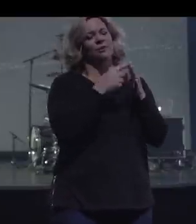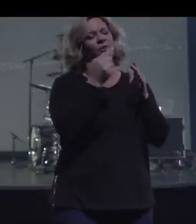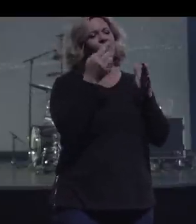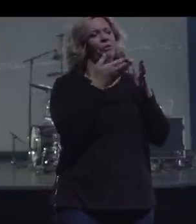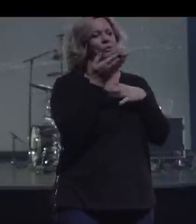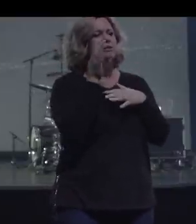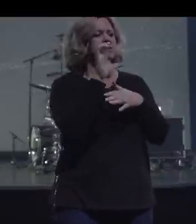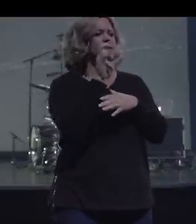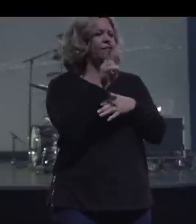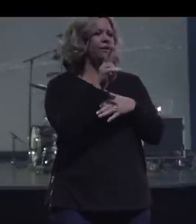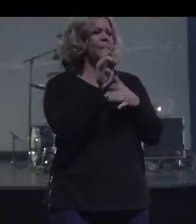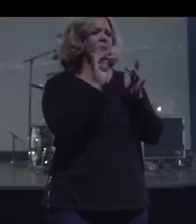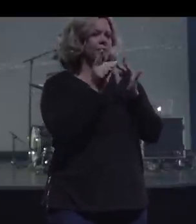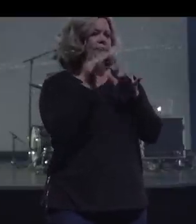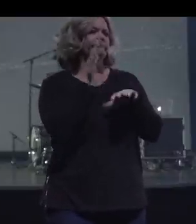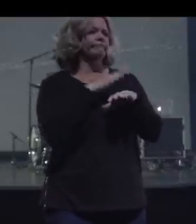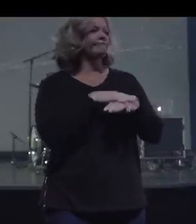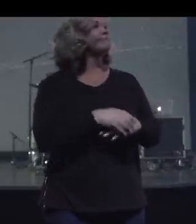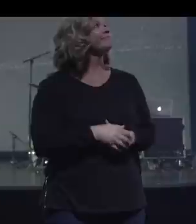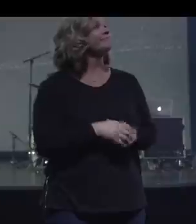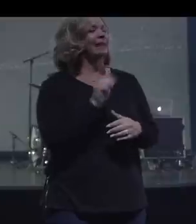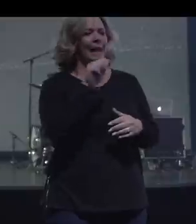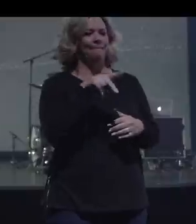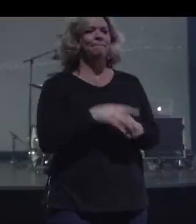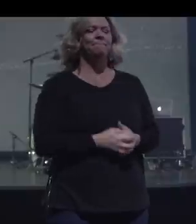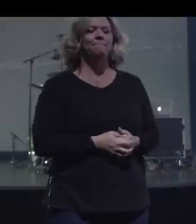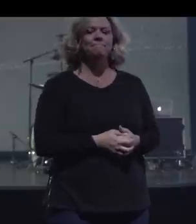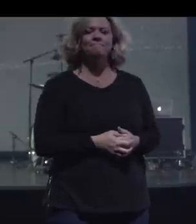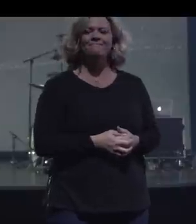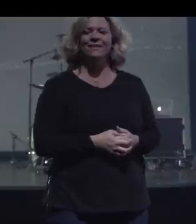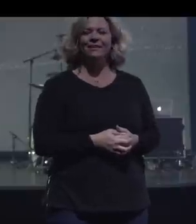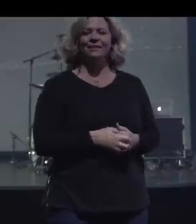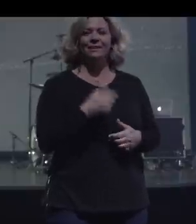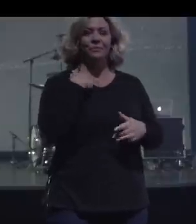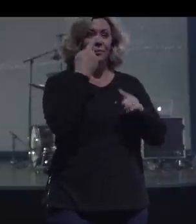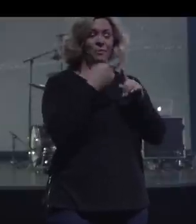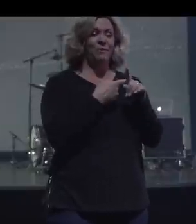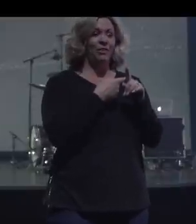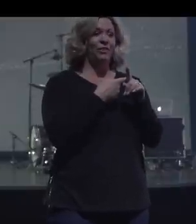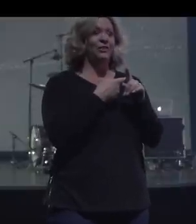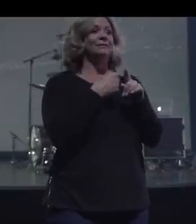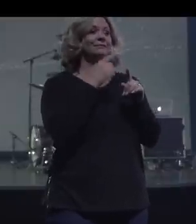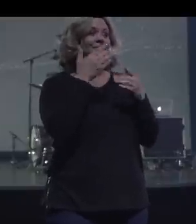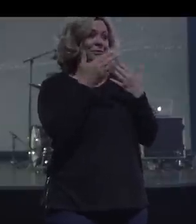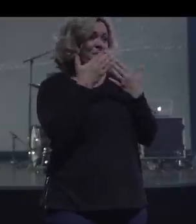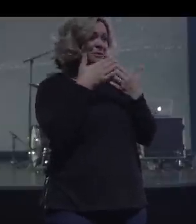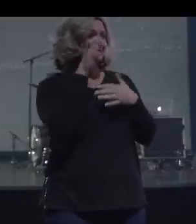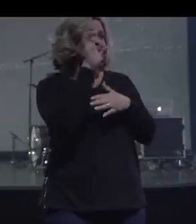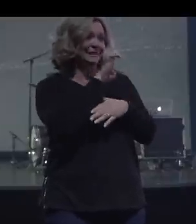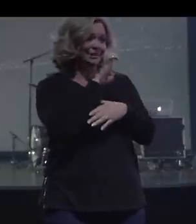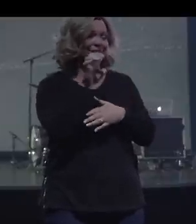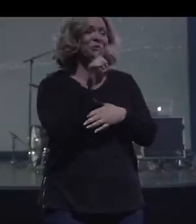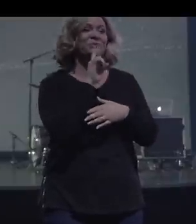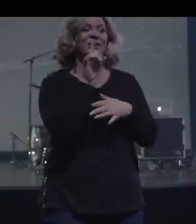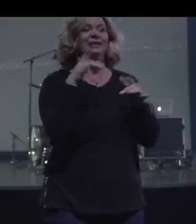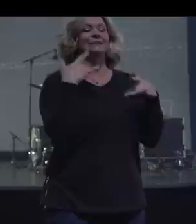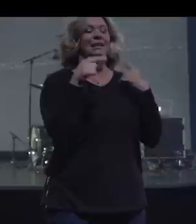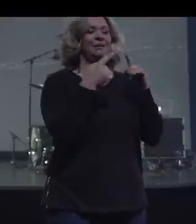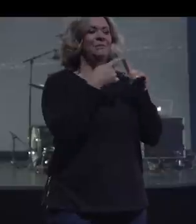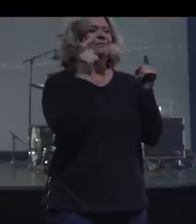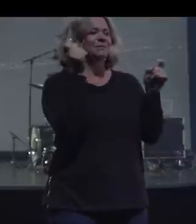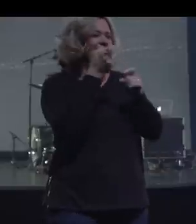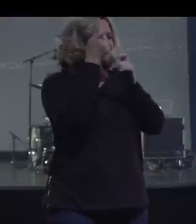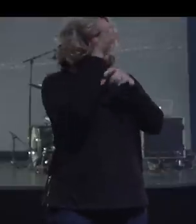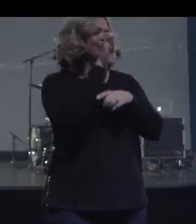CCV mobile app. We are also just about a month away from Easter weekend. We're really excited about celebrating